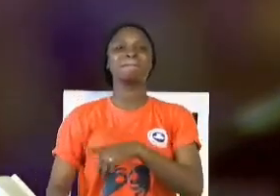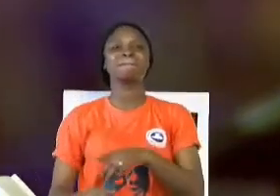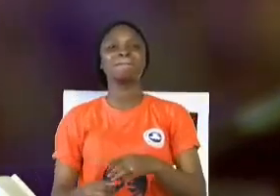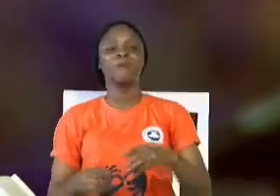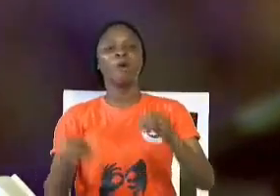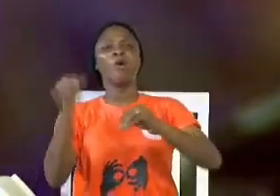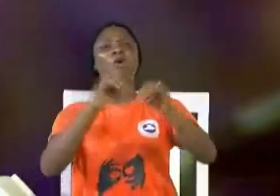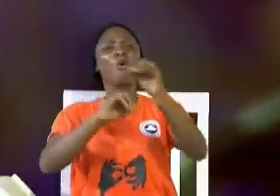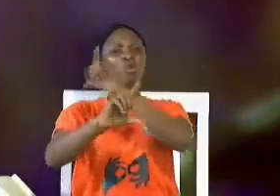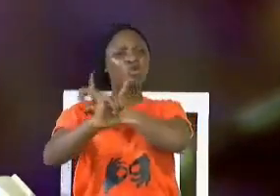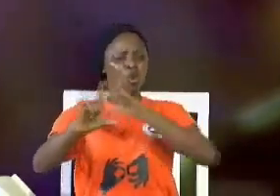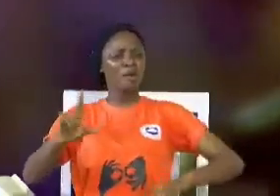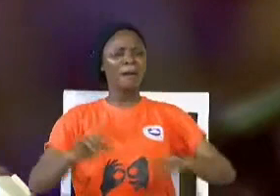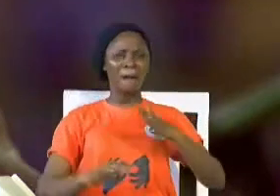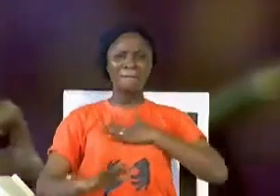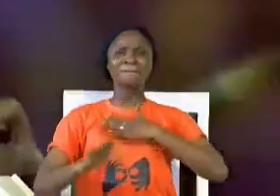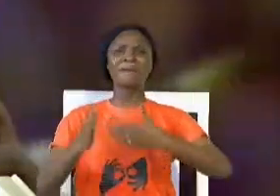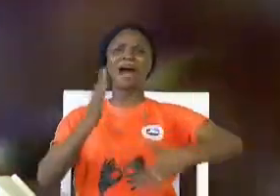Lord, my God,